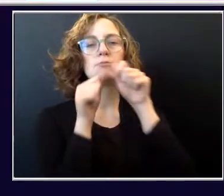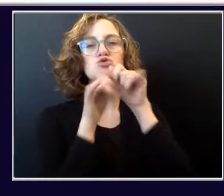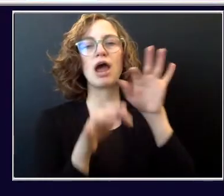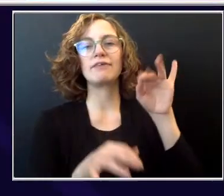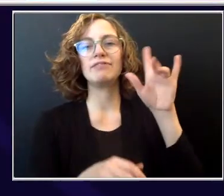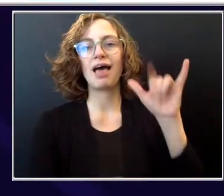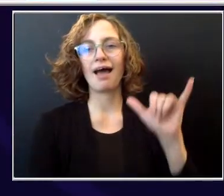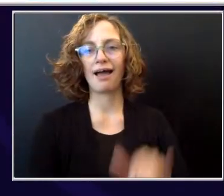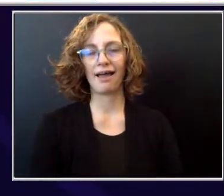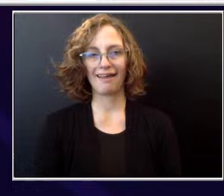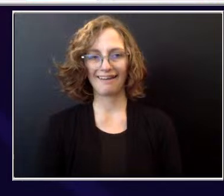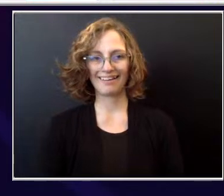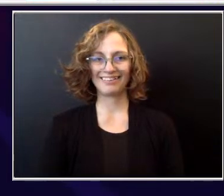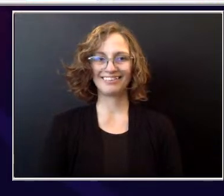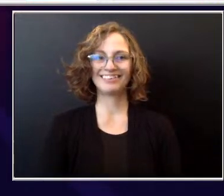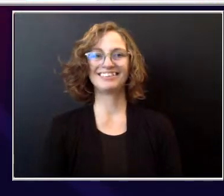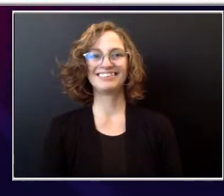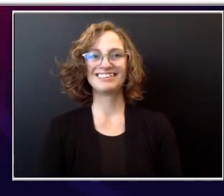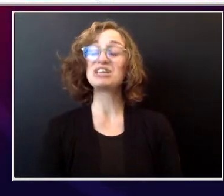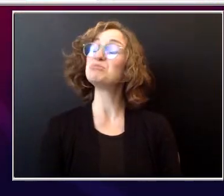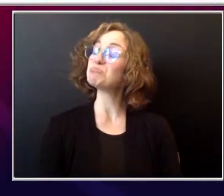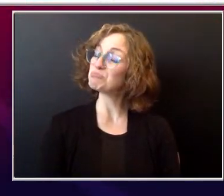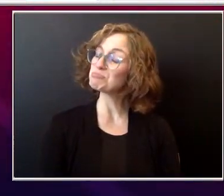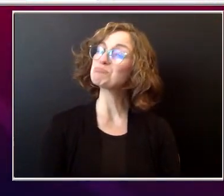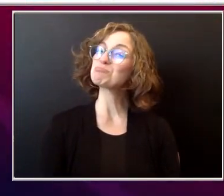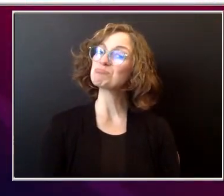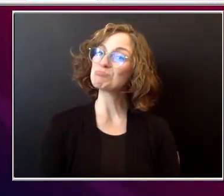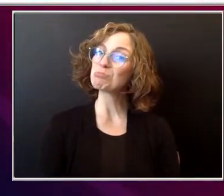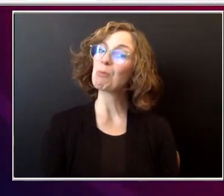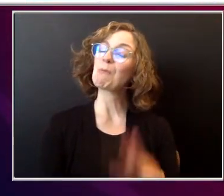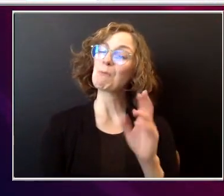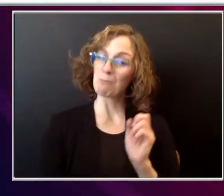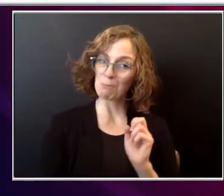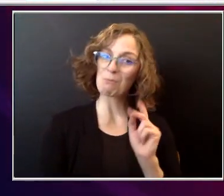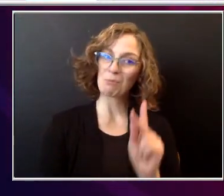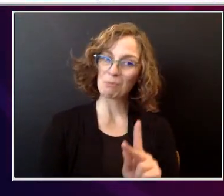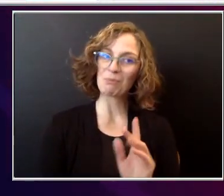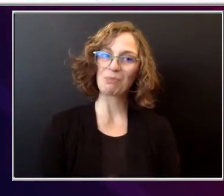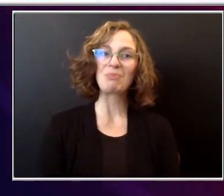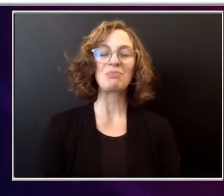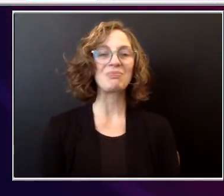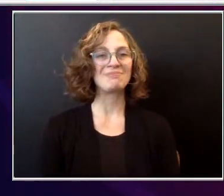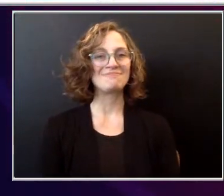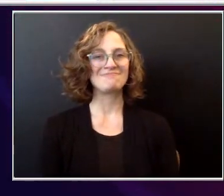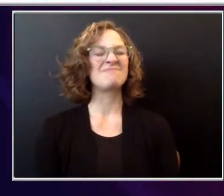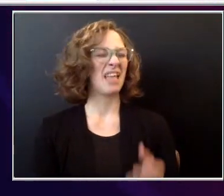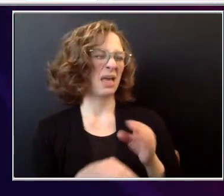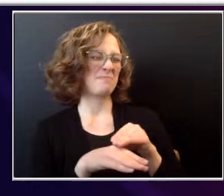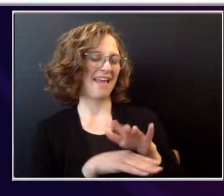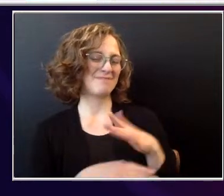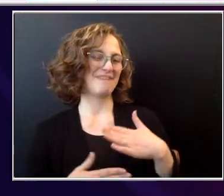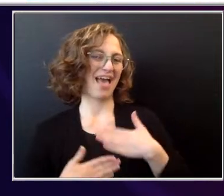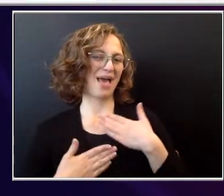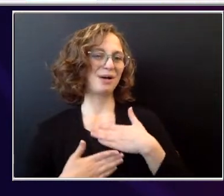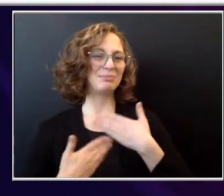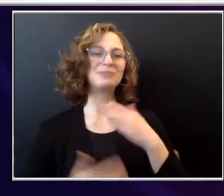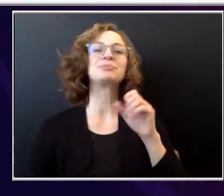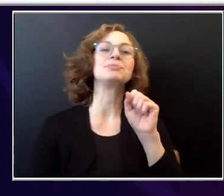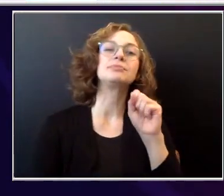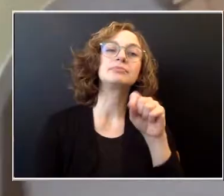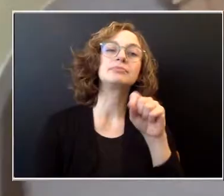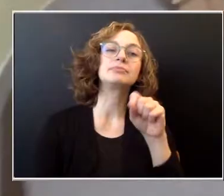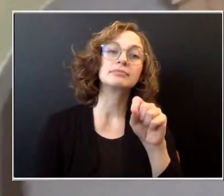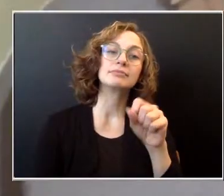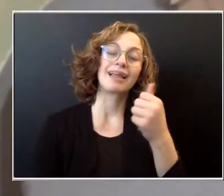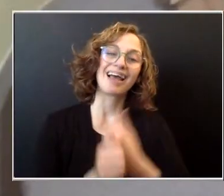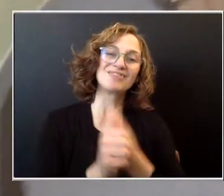and that's that's what he prefers. That's good. So you had a couple different nicknames. But yeah, everybody's